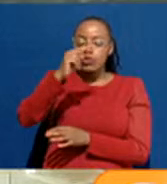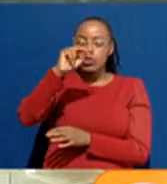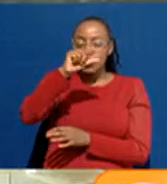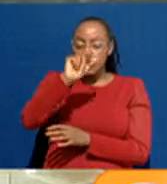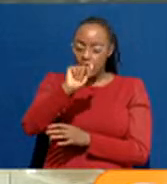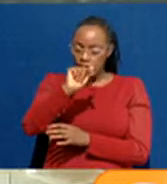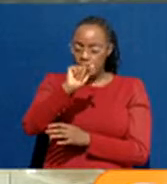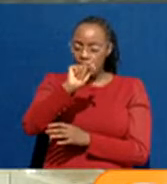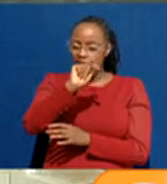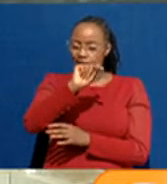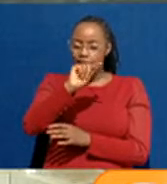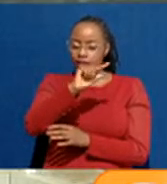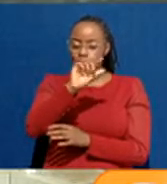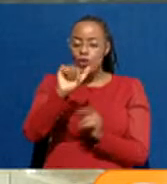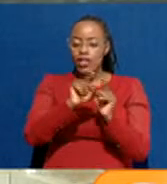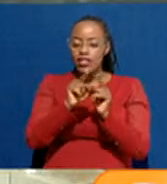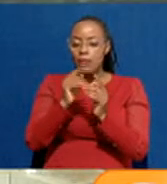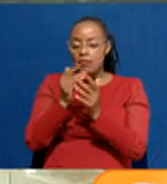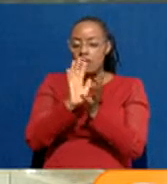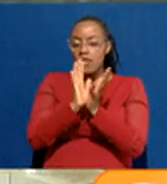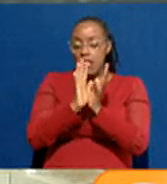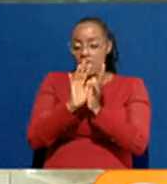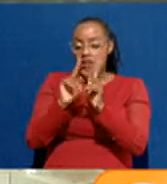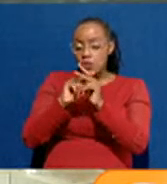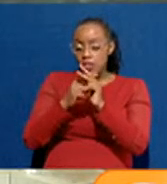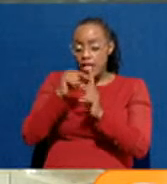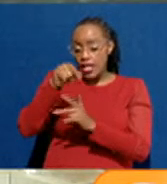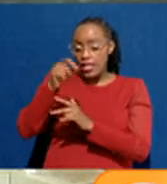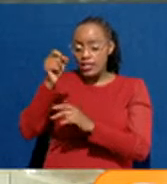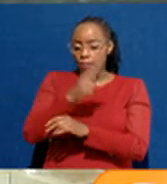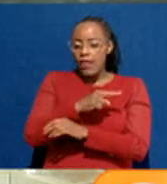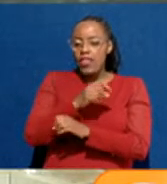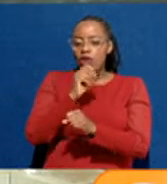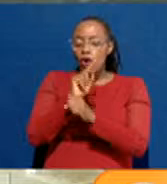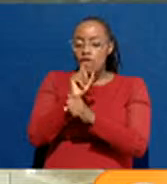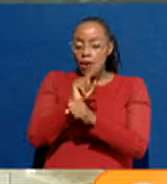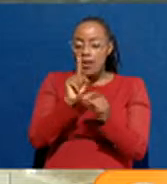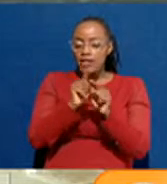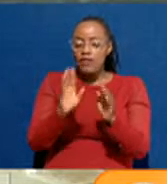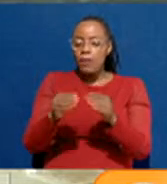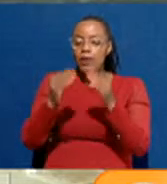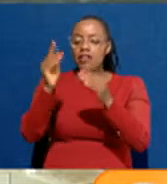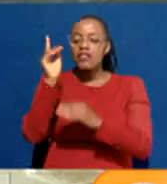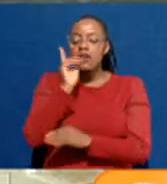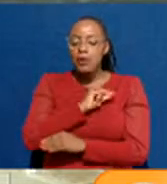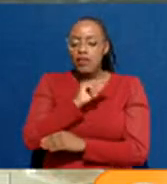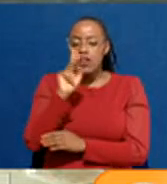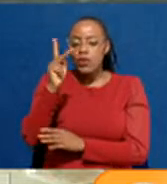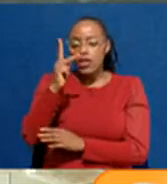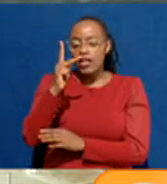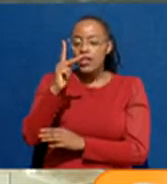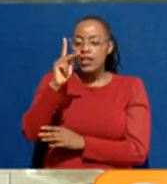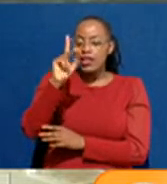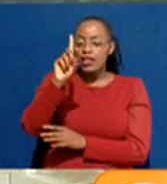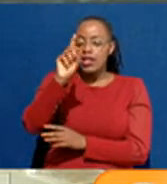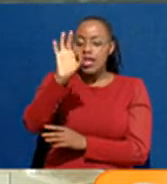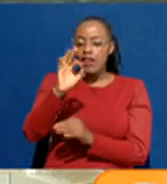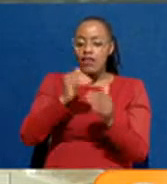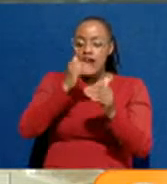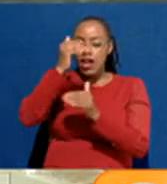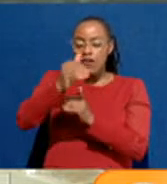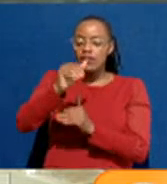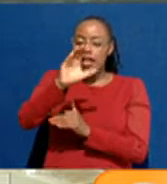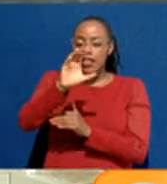to begin by November. Sports CS Ababu Namwamba says the grounds have already been handed over to the Kenya Defence Forces after the